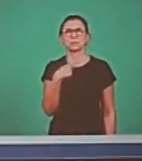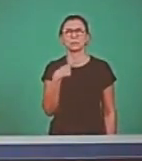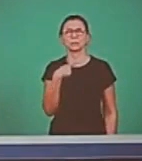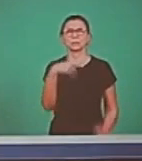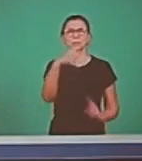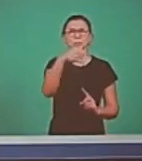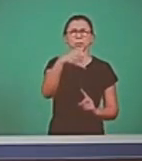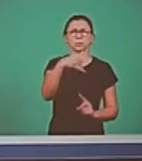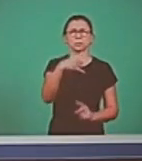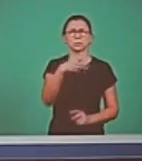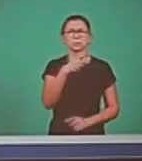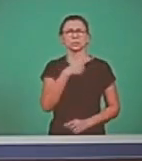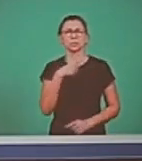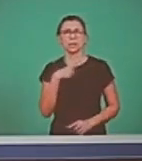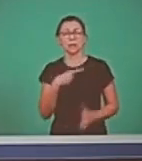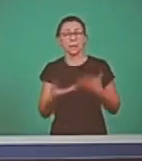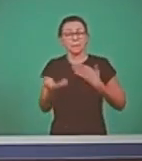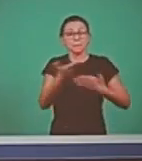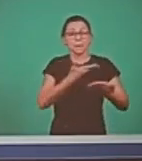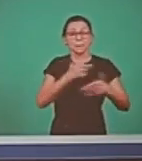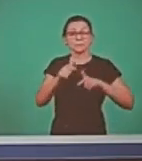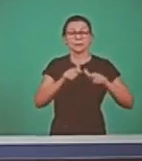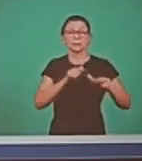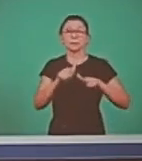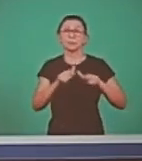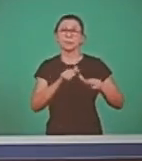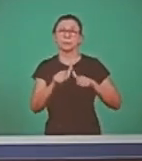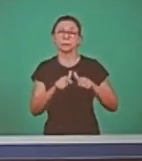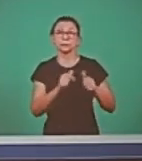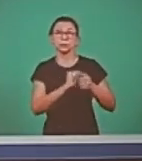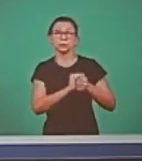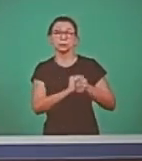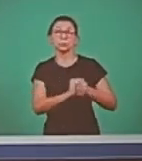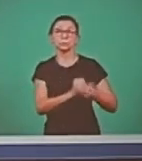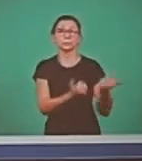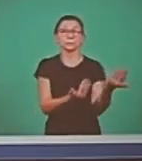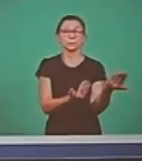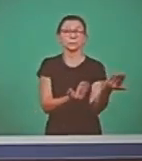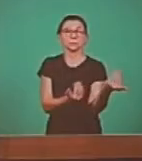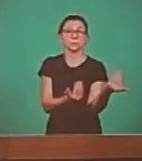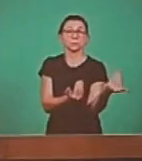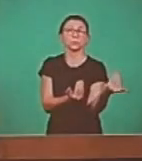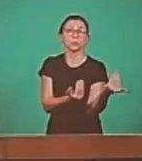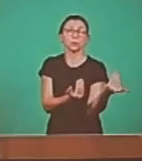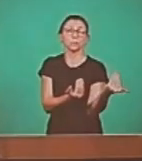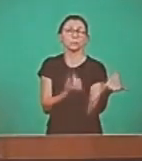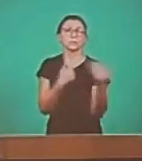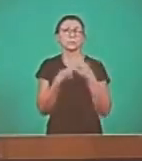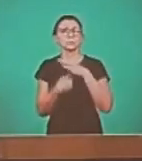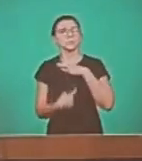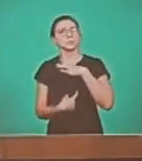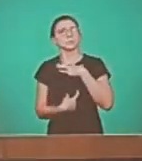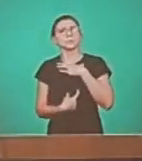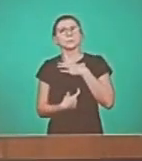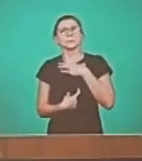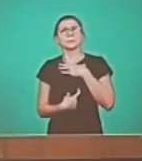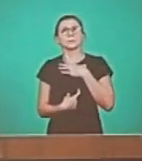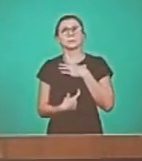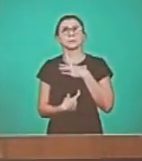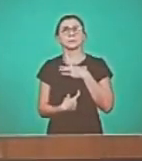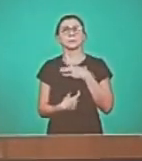and anointed and deacons. There is an involvement of the church and the youth and the